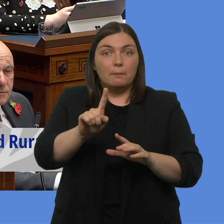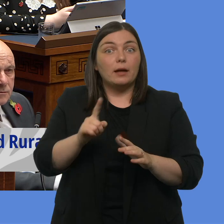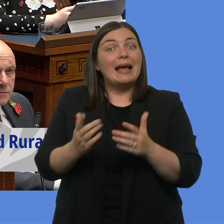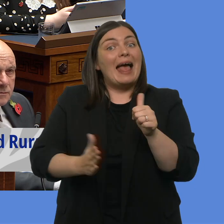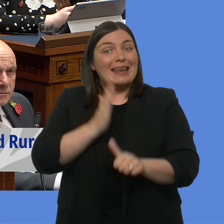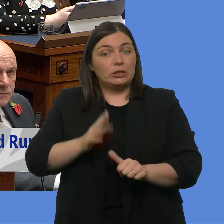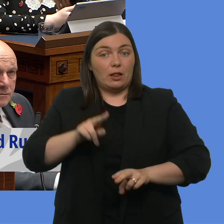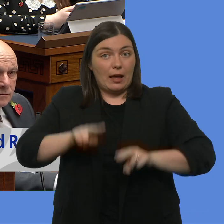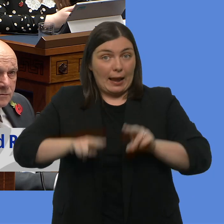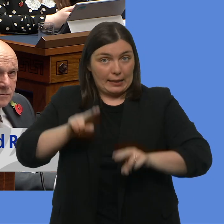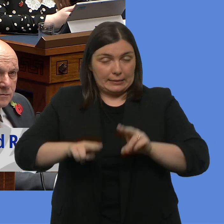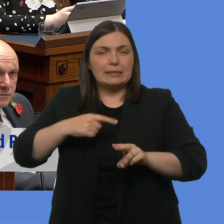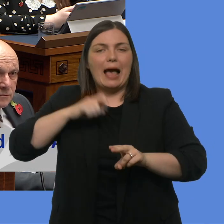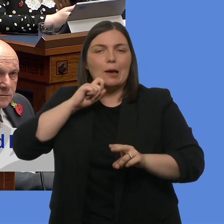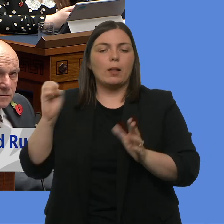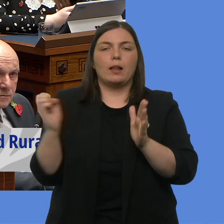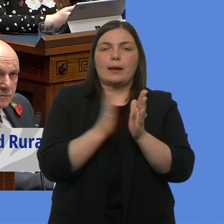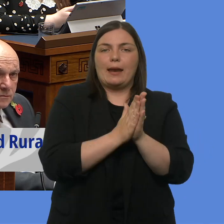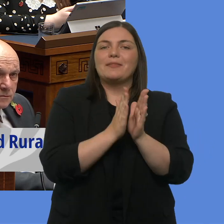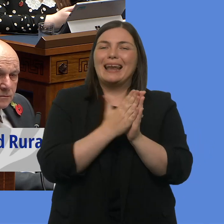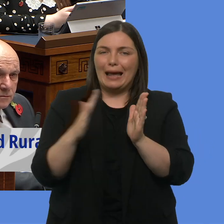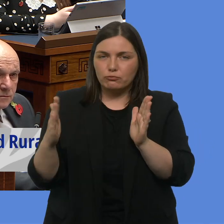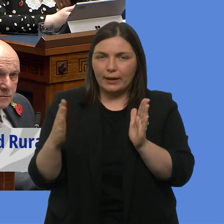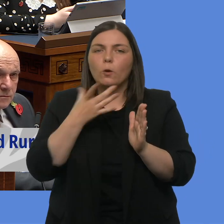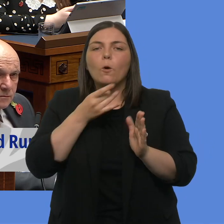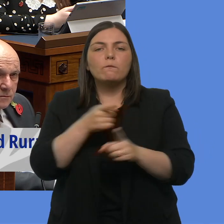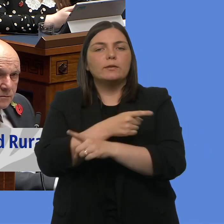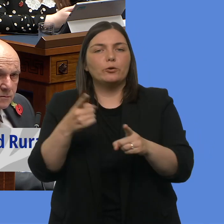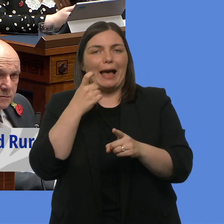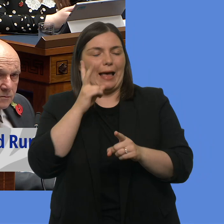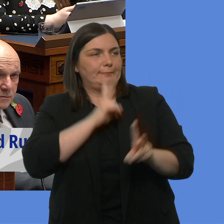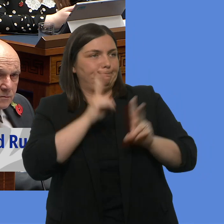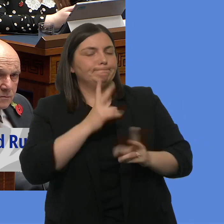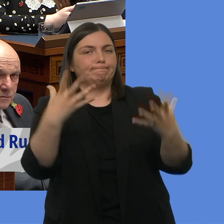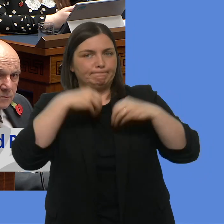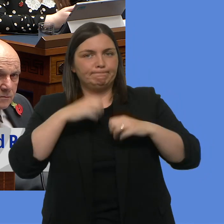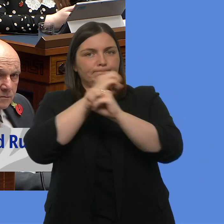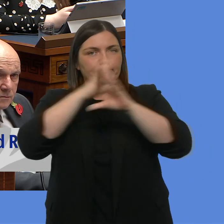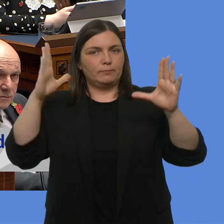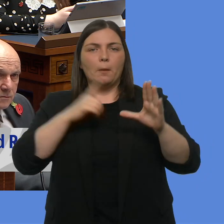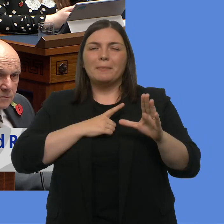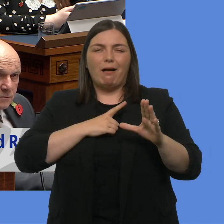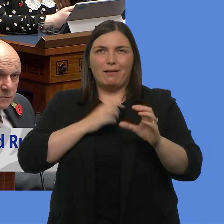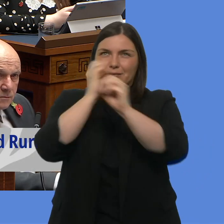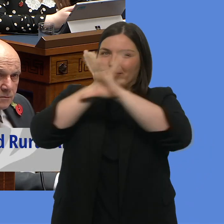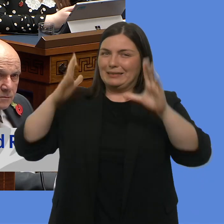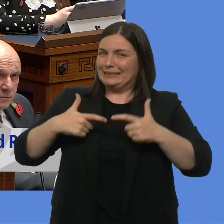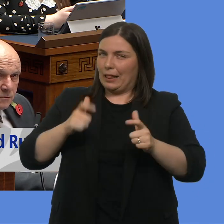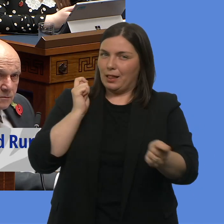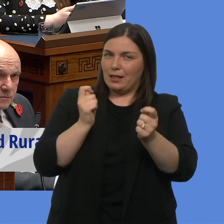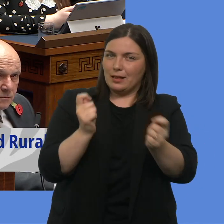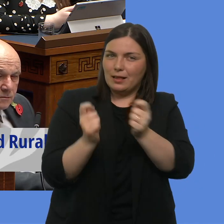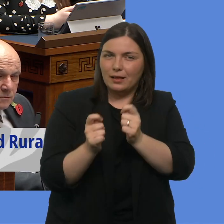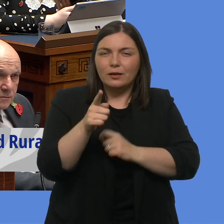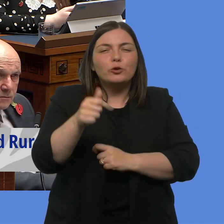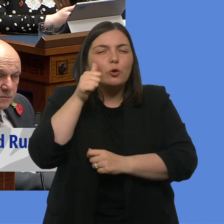to place that in the library, and hopefully that will help people around this, because we're dealing with an evolving picture. You know the situation in terms of what the UK government are outlining